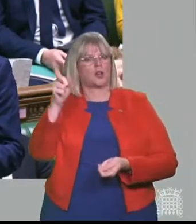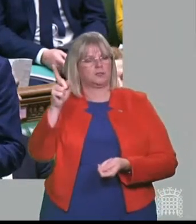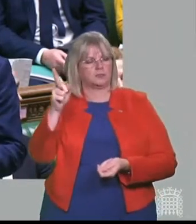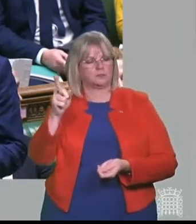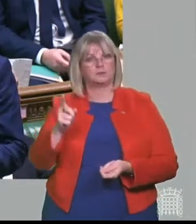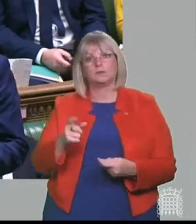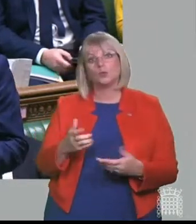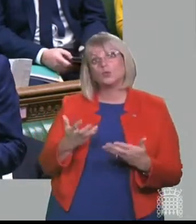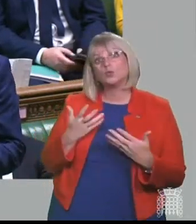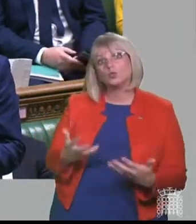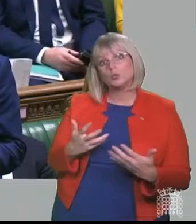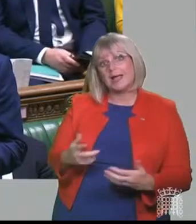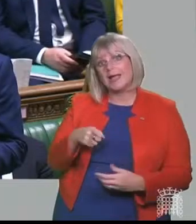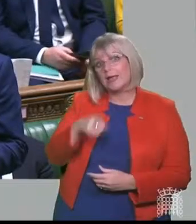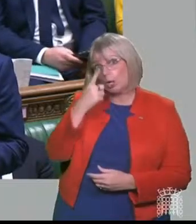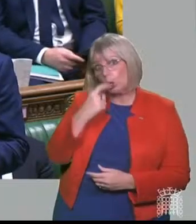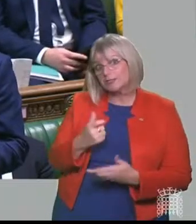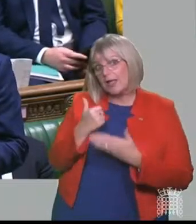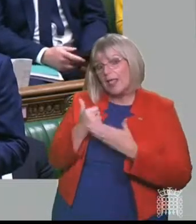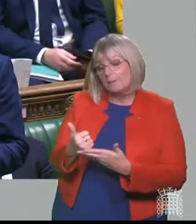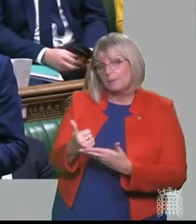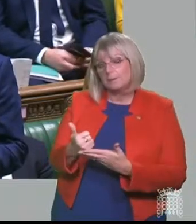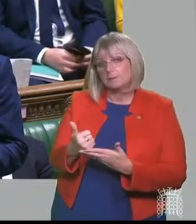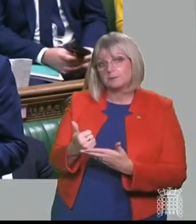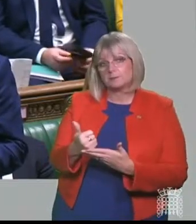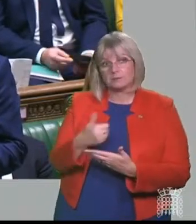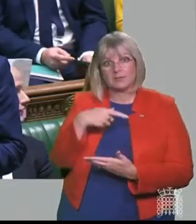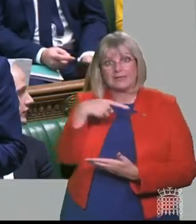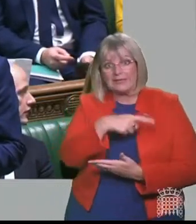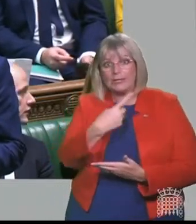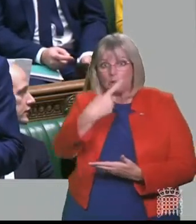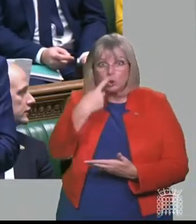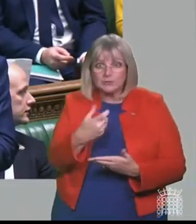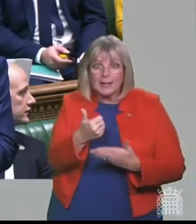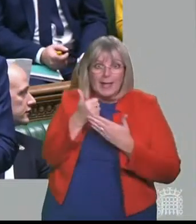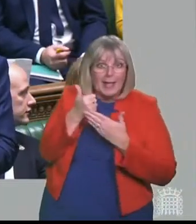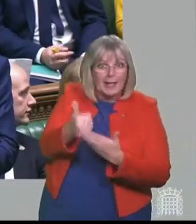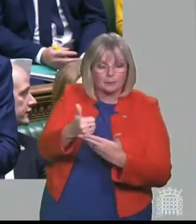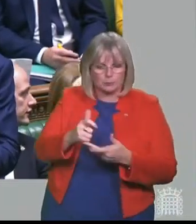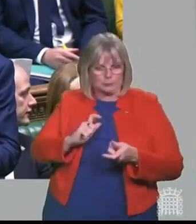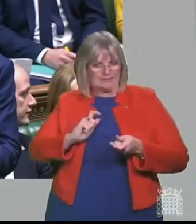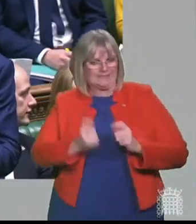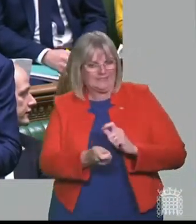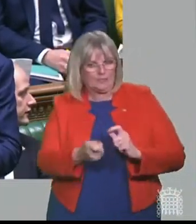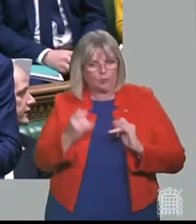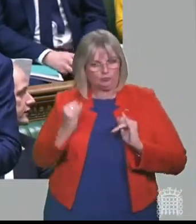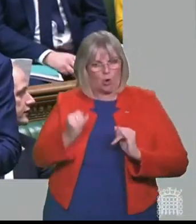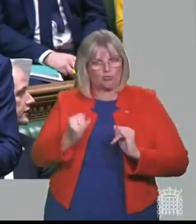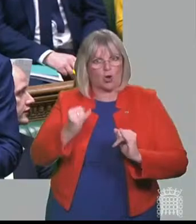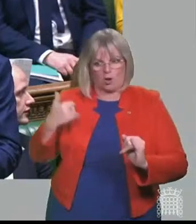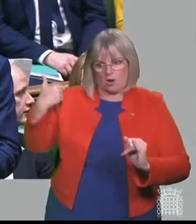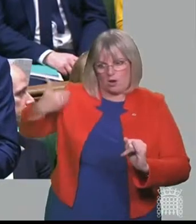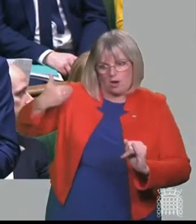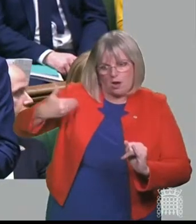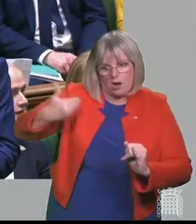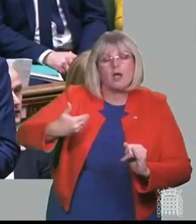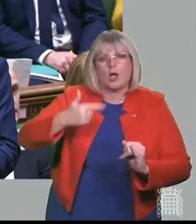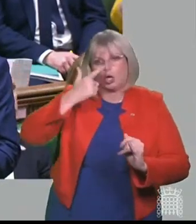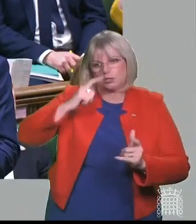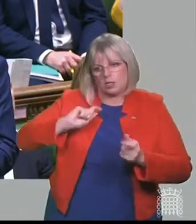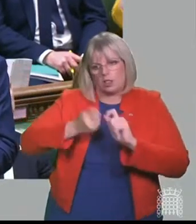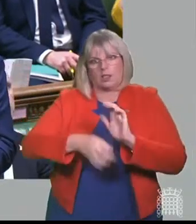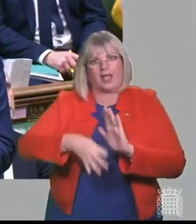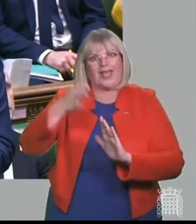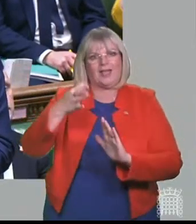to help people, to lift a finger, to right some of the wrongs of this government that he's inflicted upon them. But people aren't